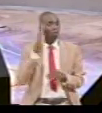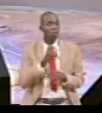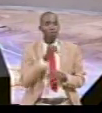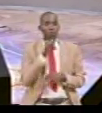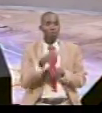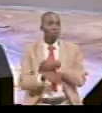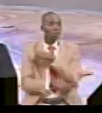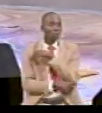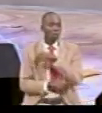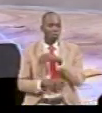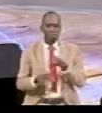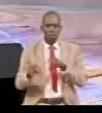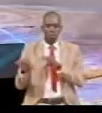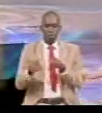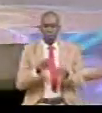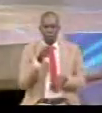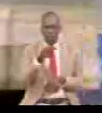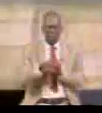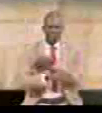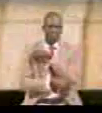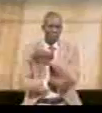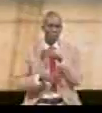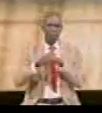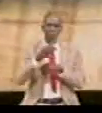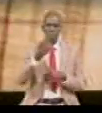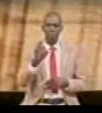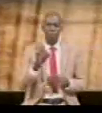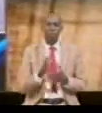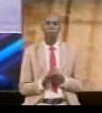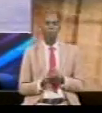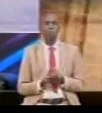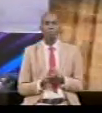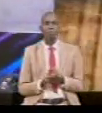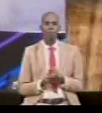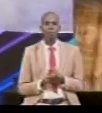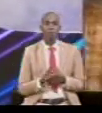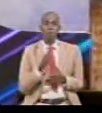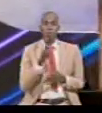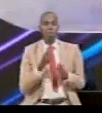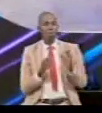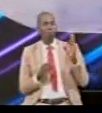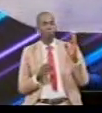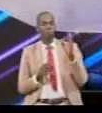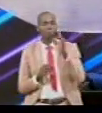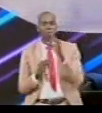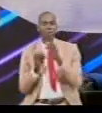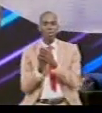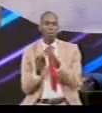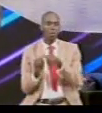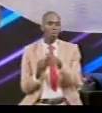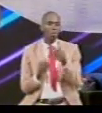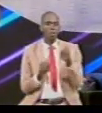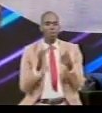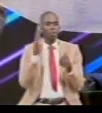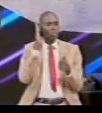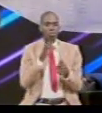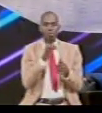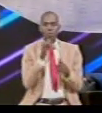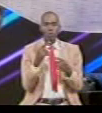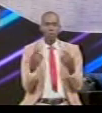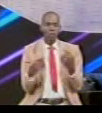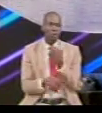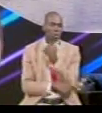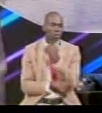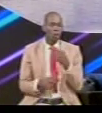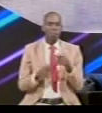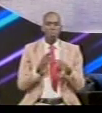steal, dost thou steal? You preach that others should not steal, but you